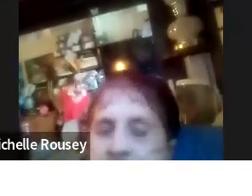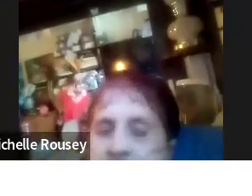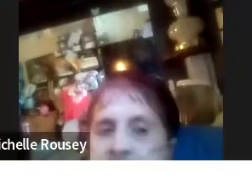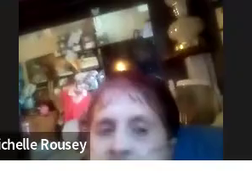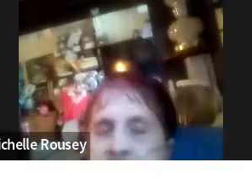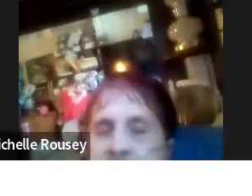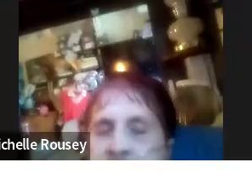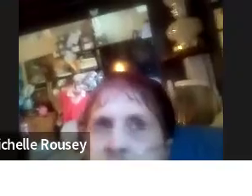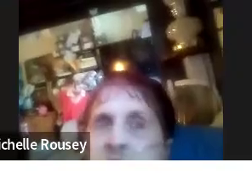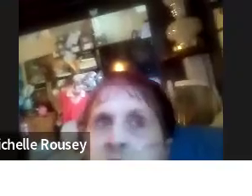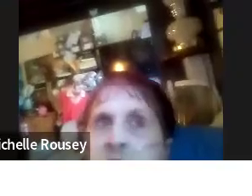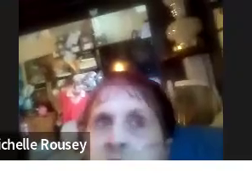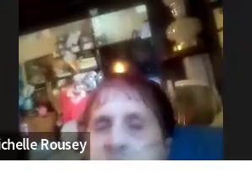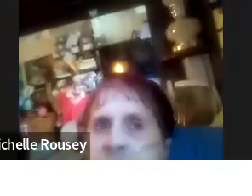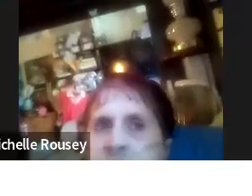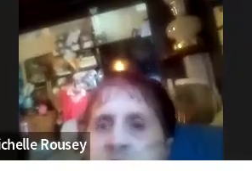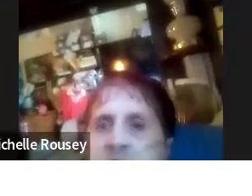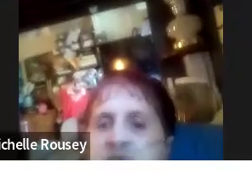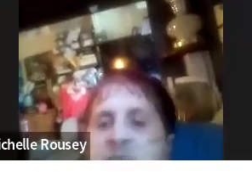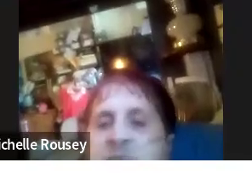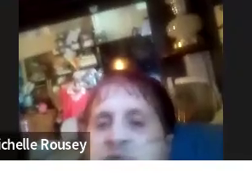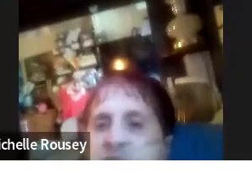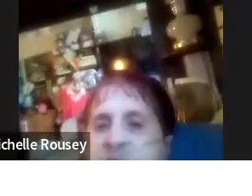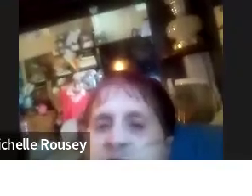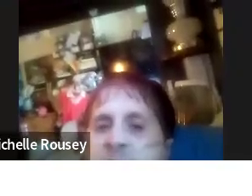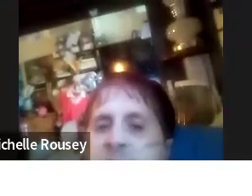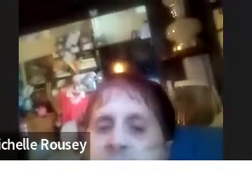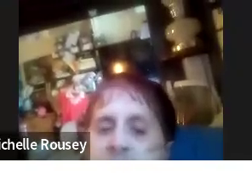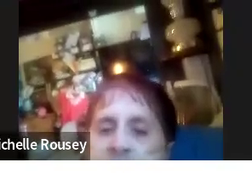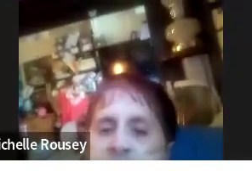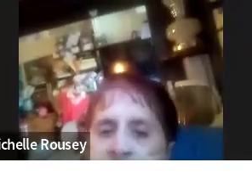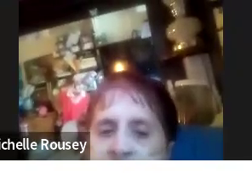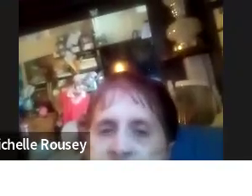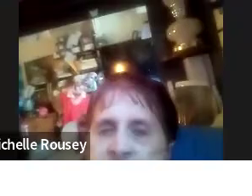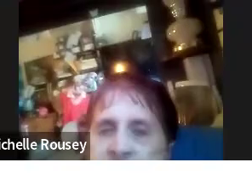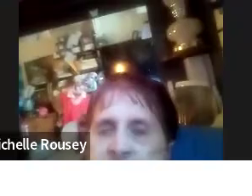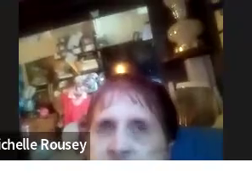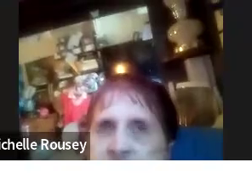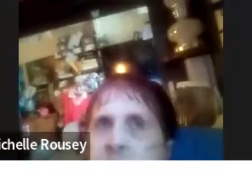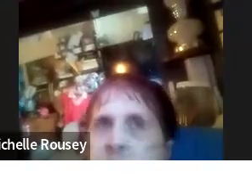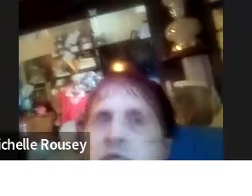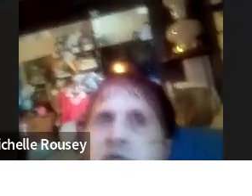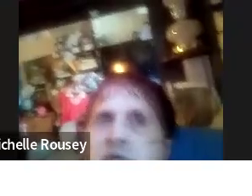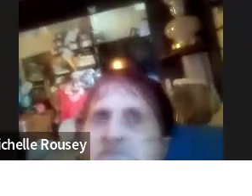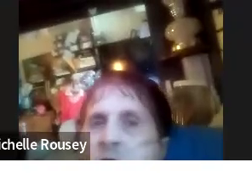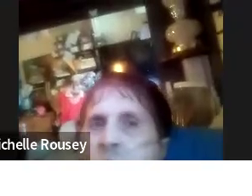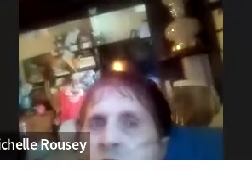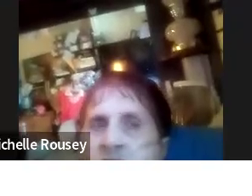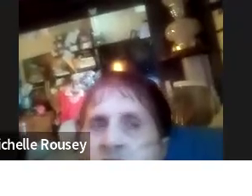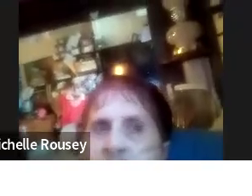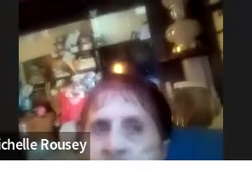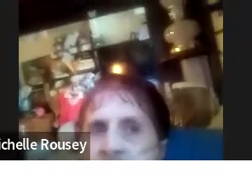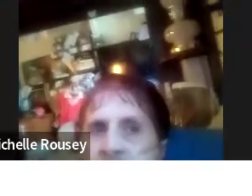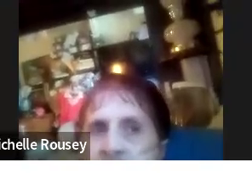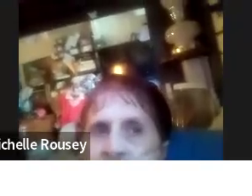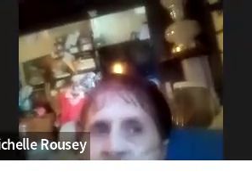encourage, online and other aspects for media, I just don't want to leave out our